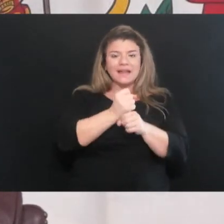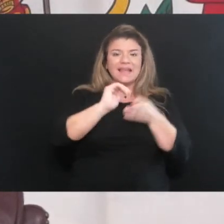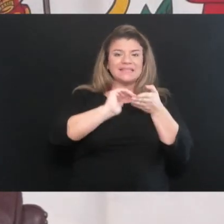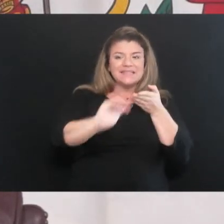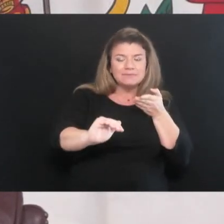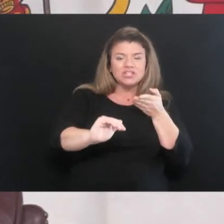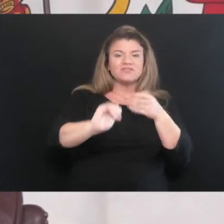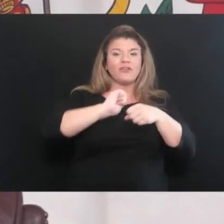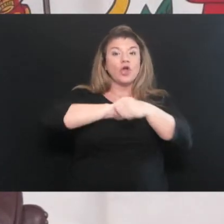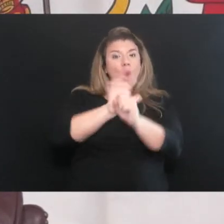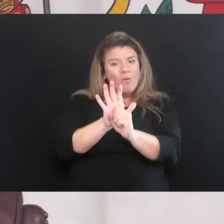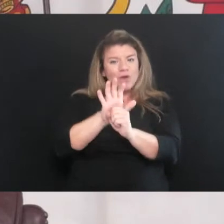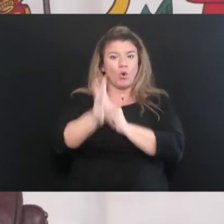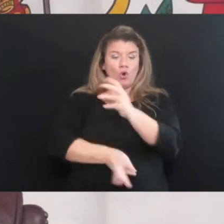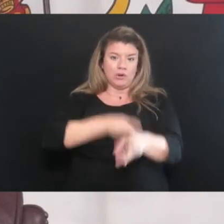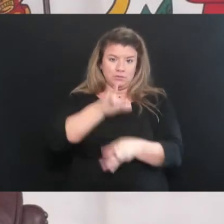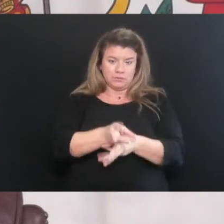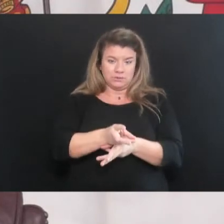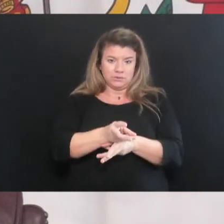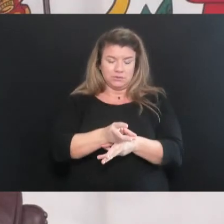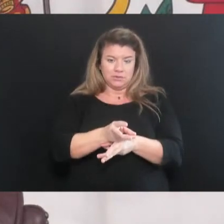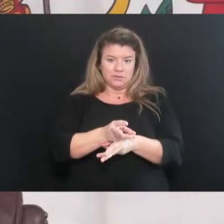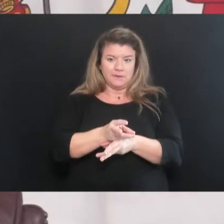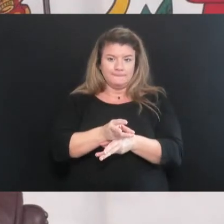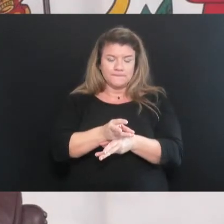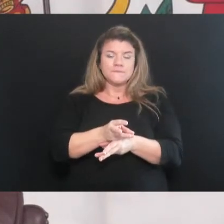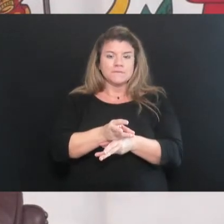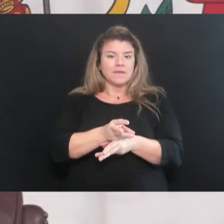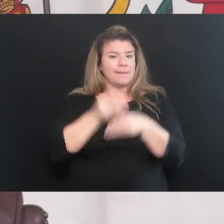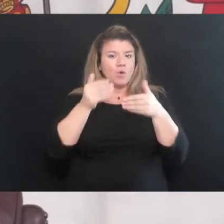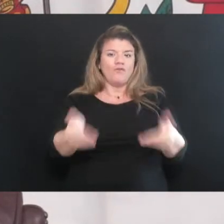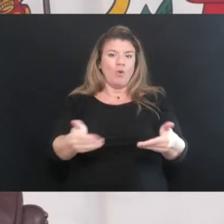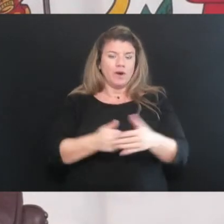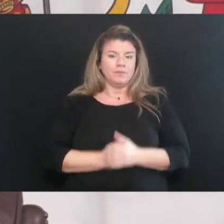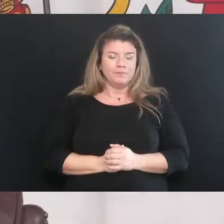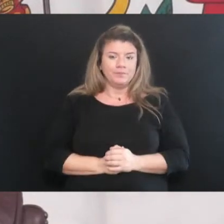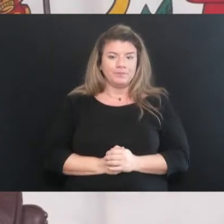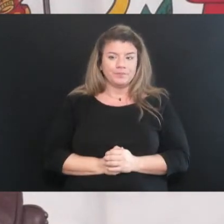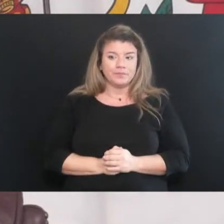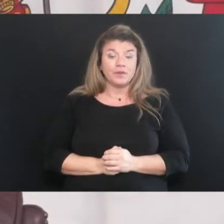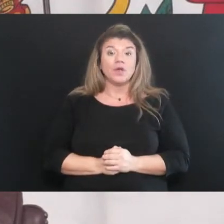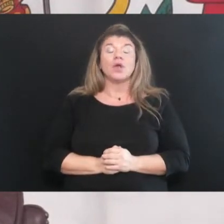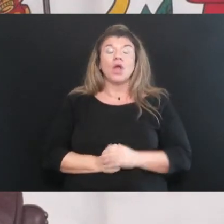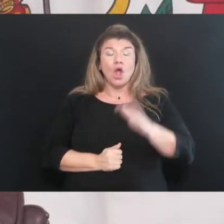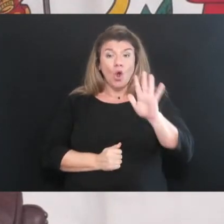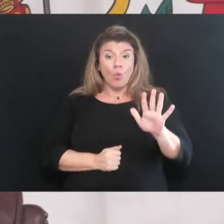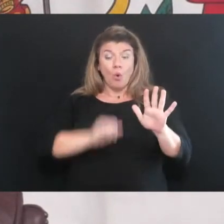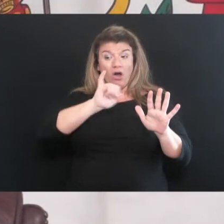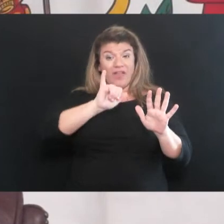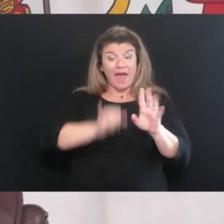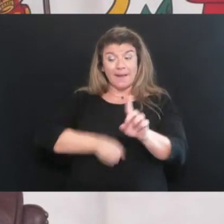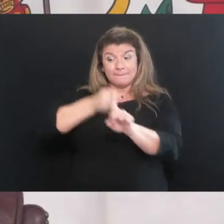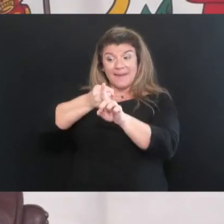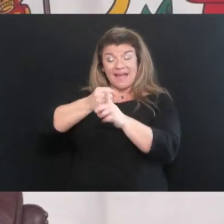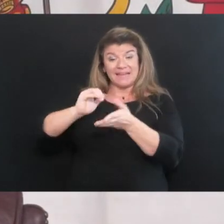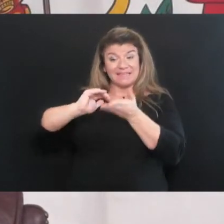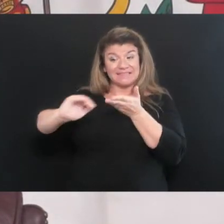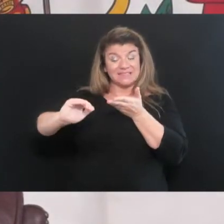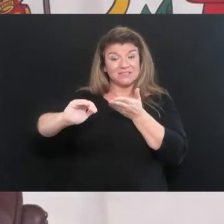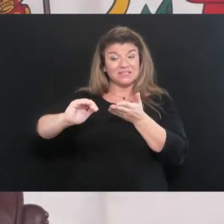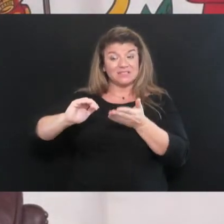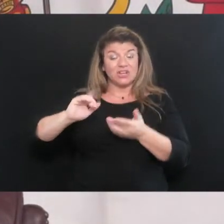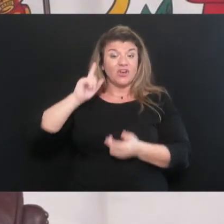in the COVID world and everything and move forward. Would that affect the exemptions